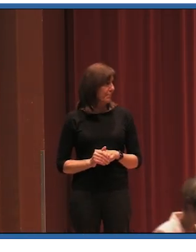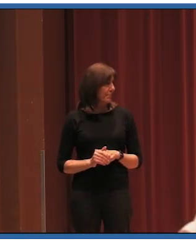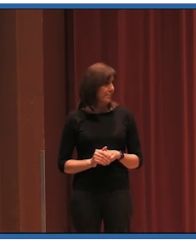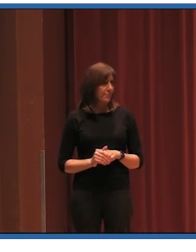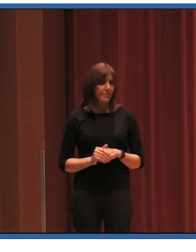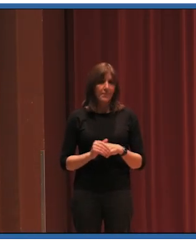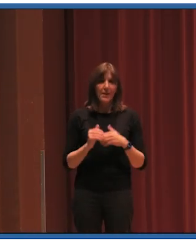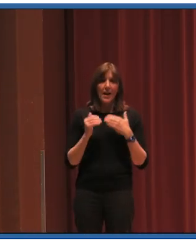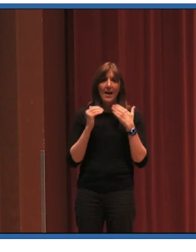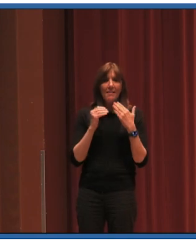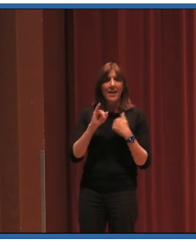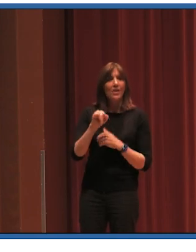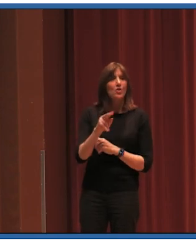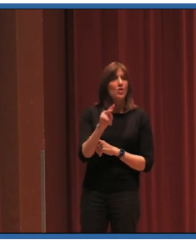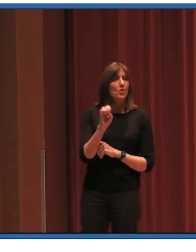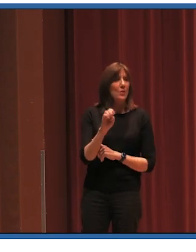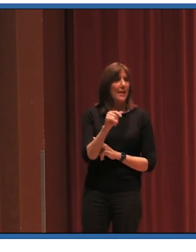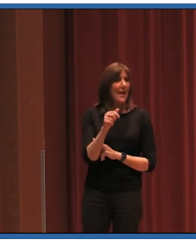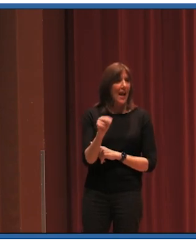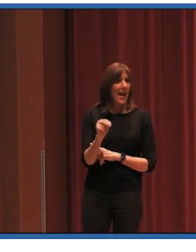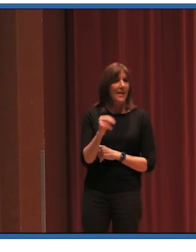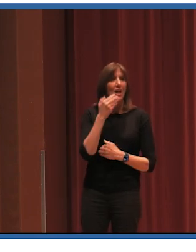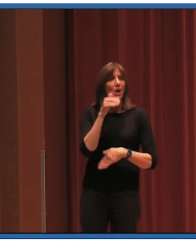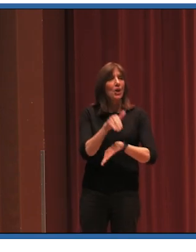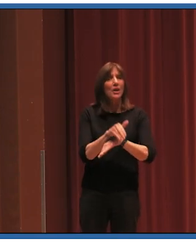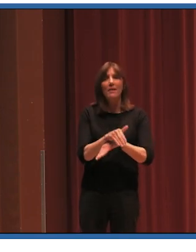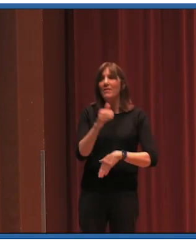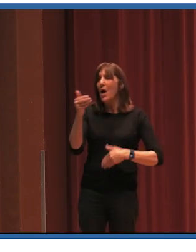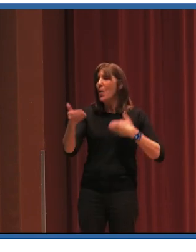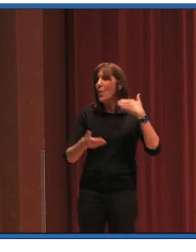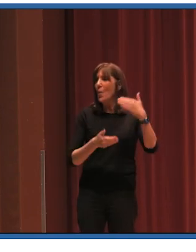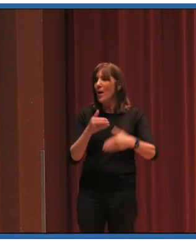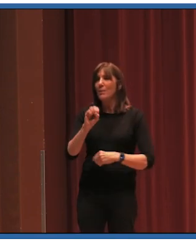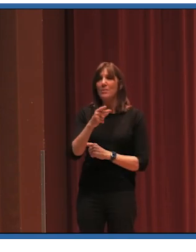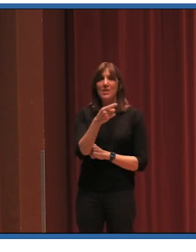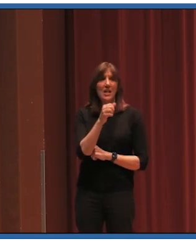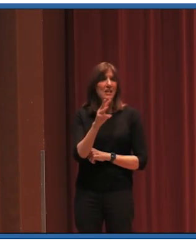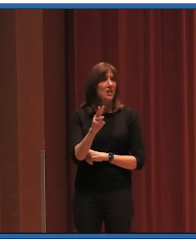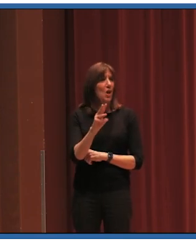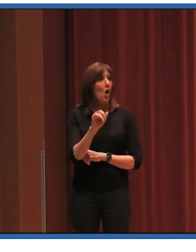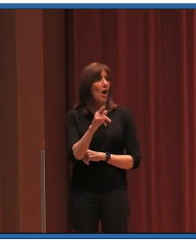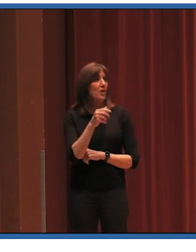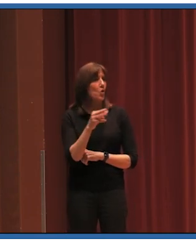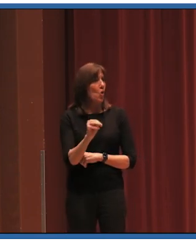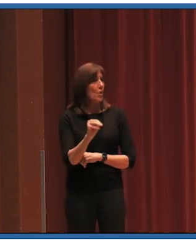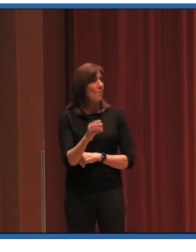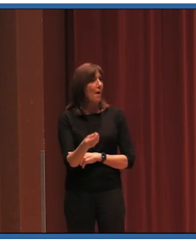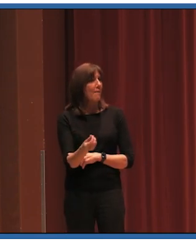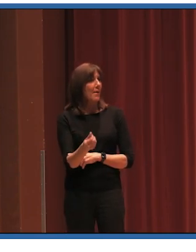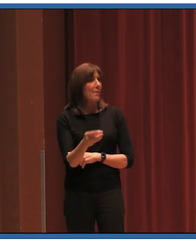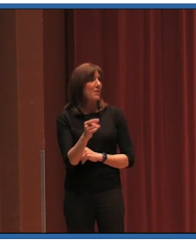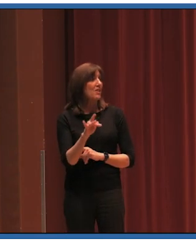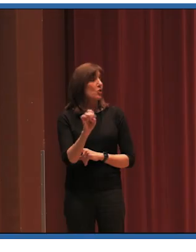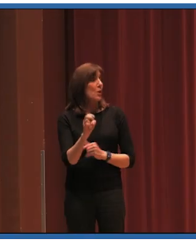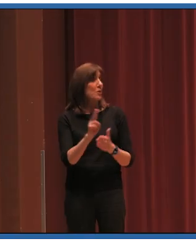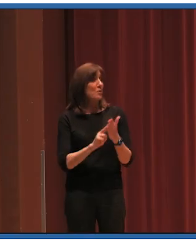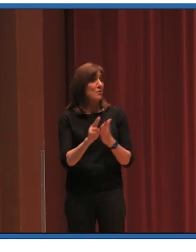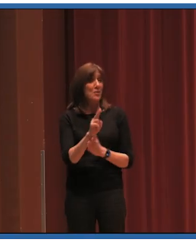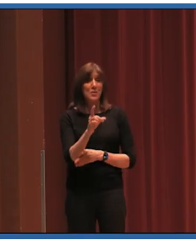Thank you, Julianne. Good evening and welcome to Sheslow Auditorium on the campus of Drake University in Des